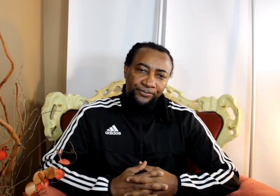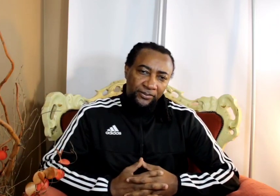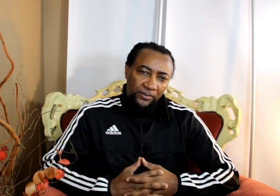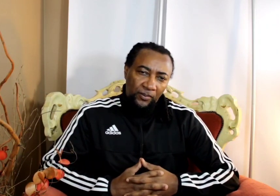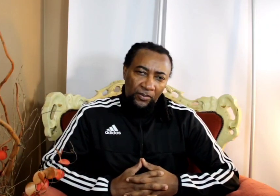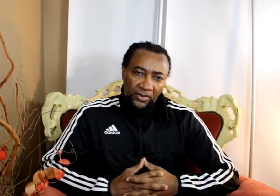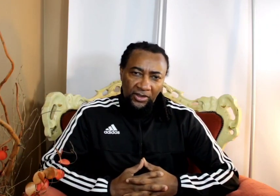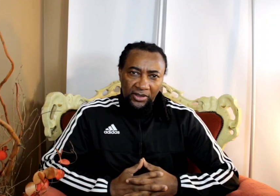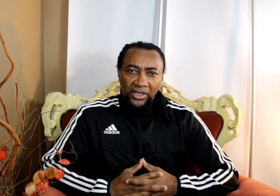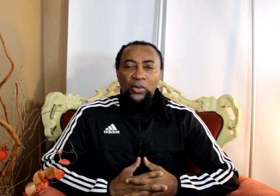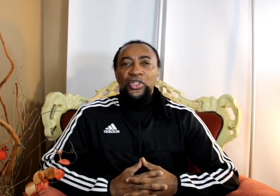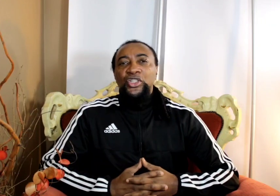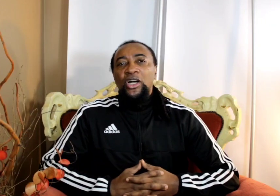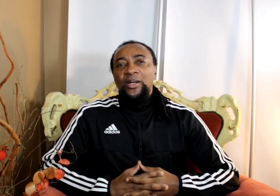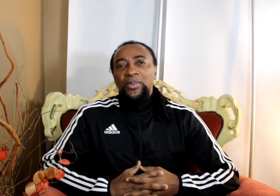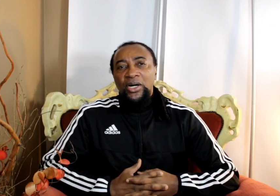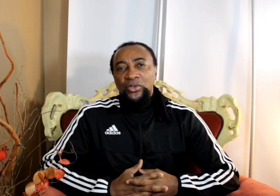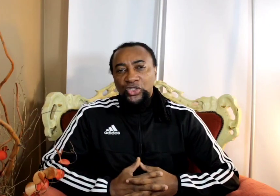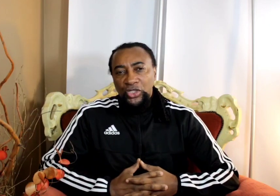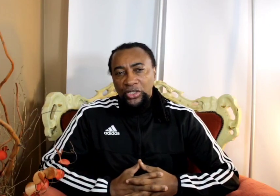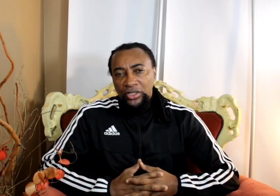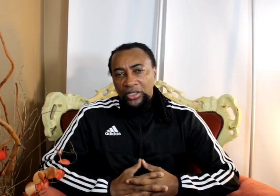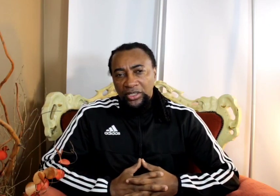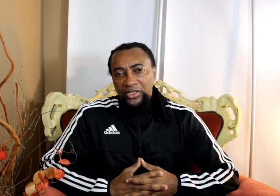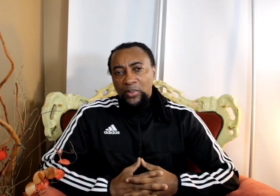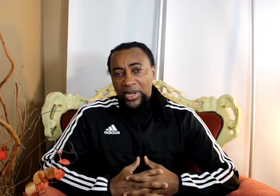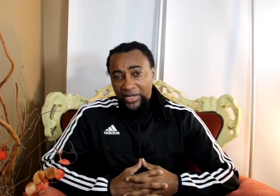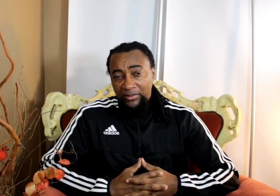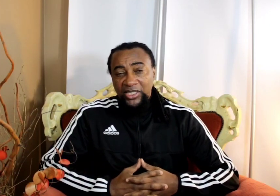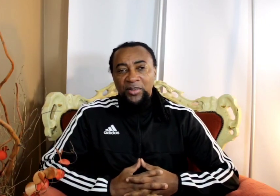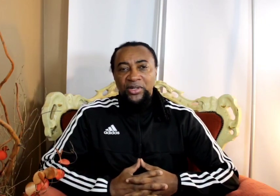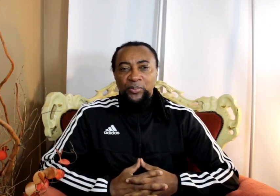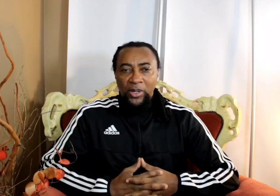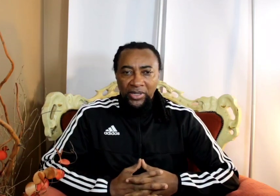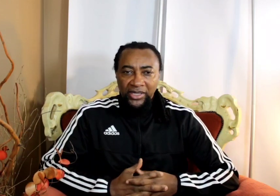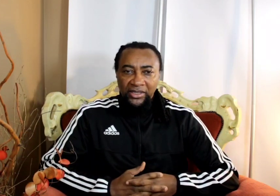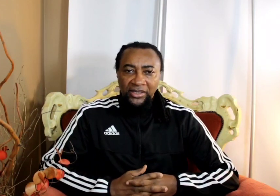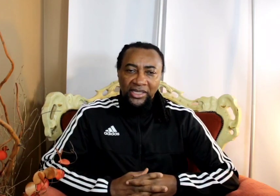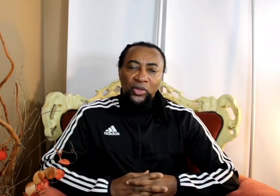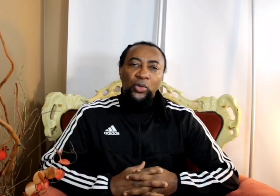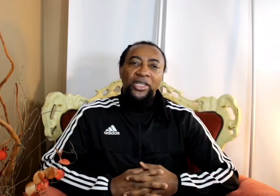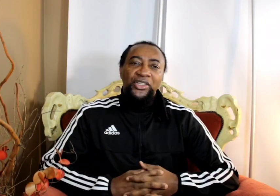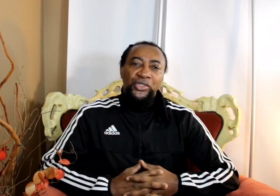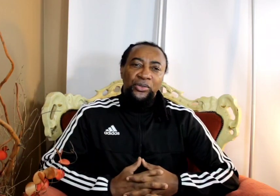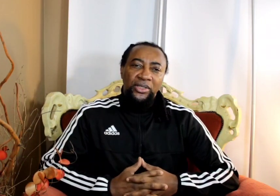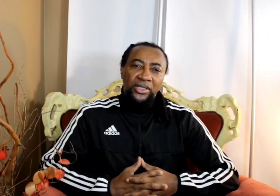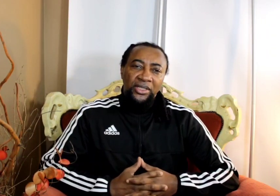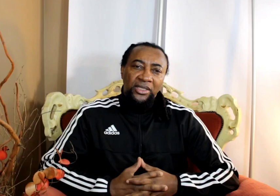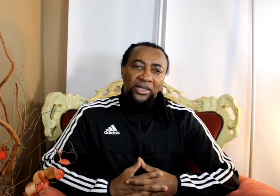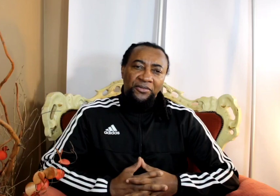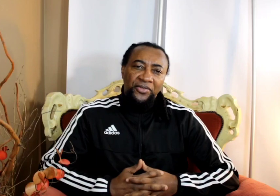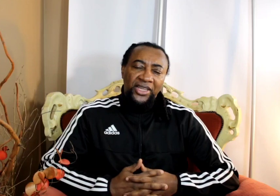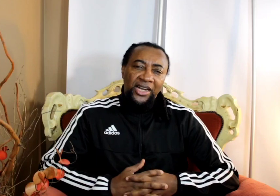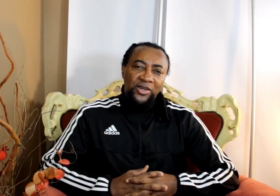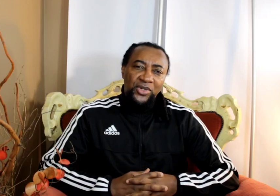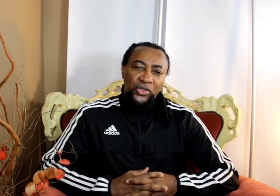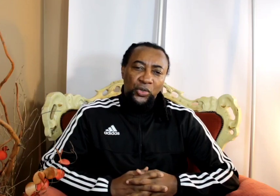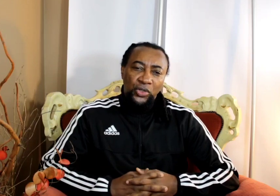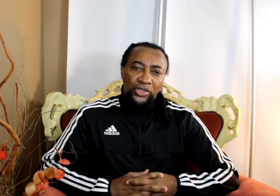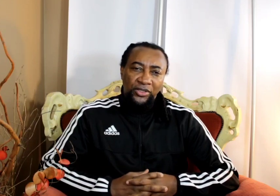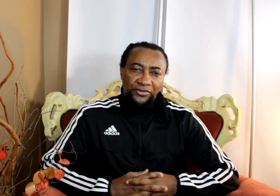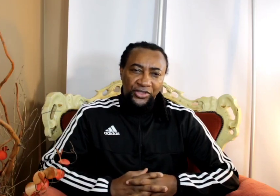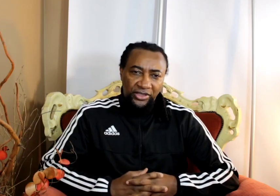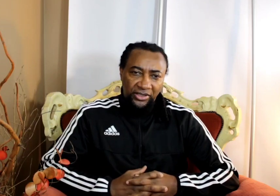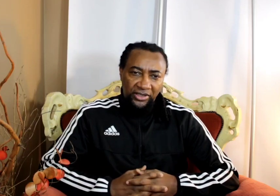today, I want to talk about Jamaica becoming a republic and the whole issue of the